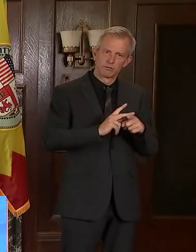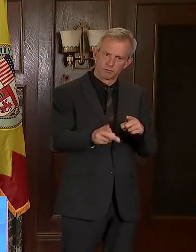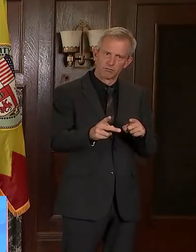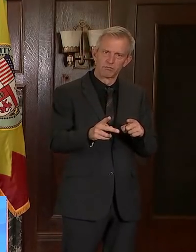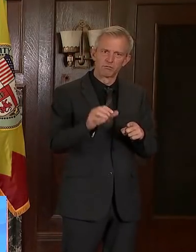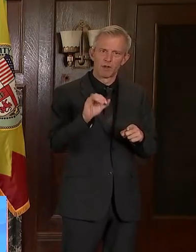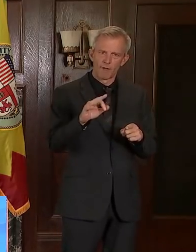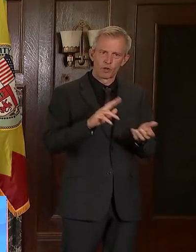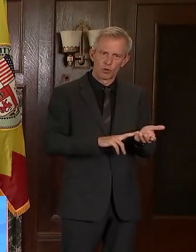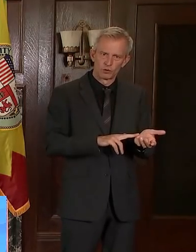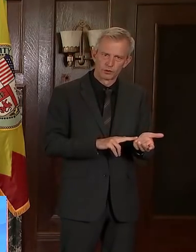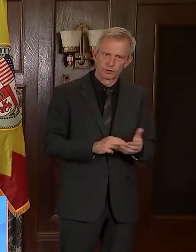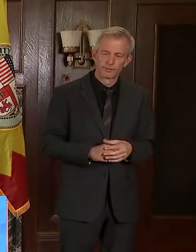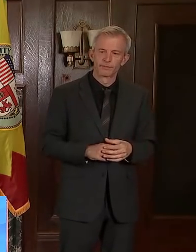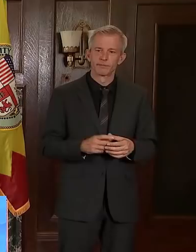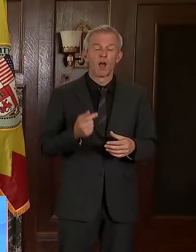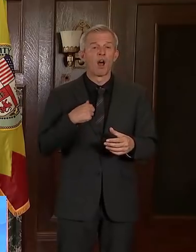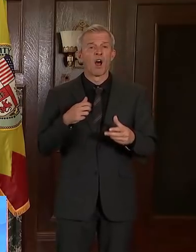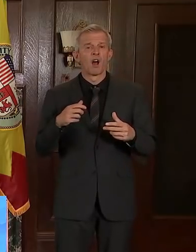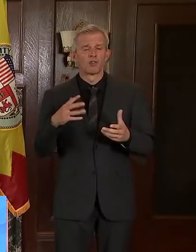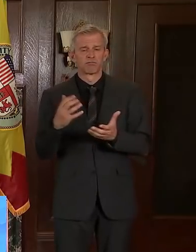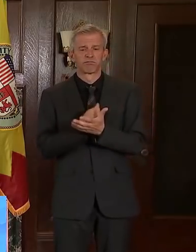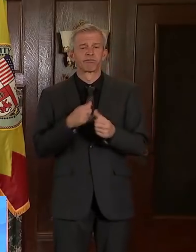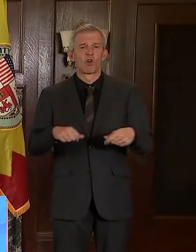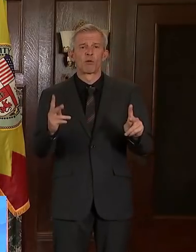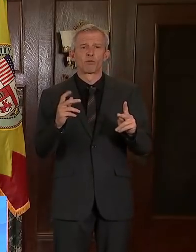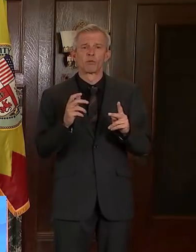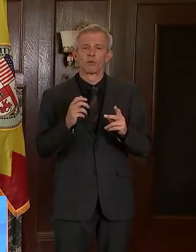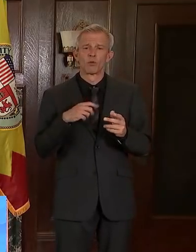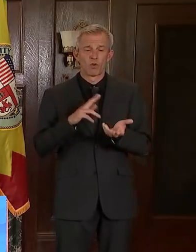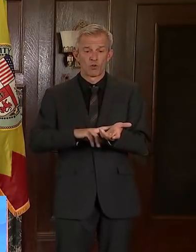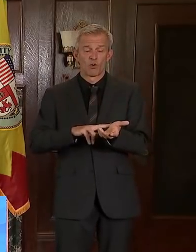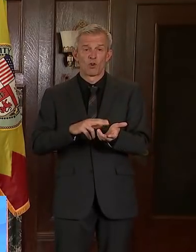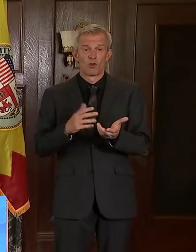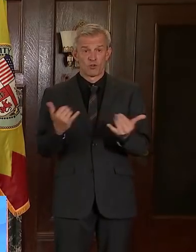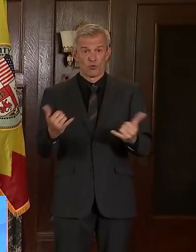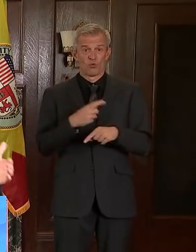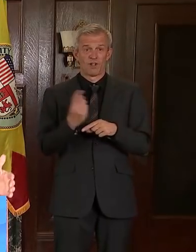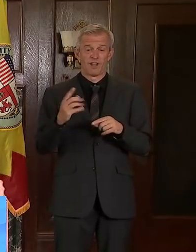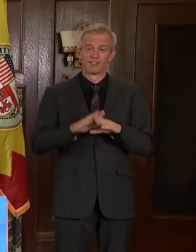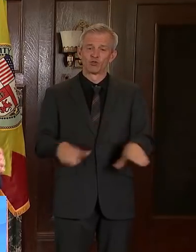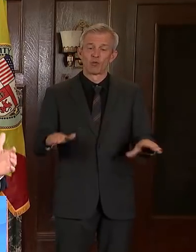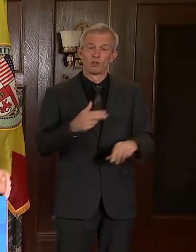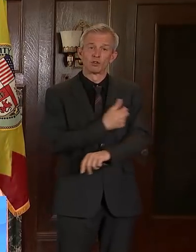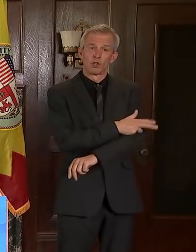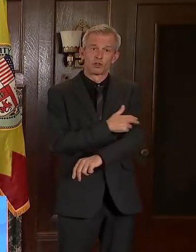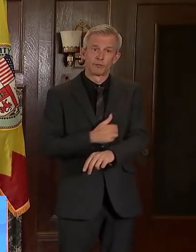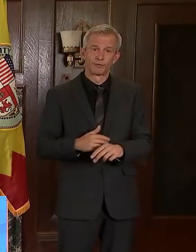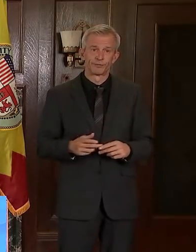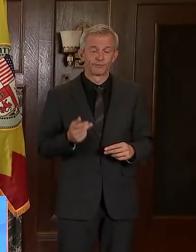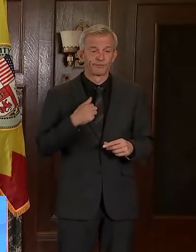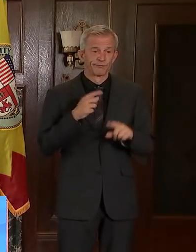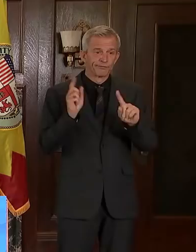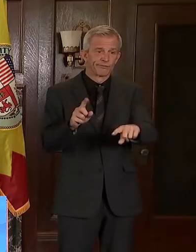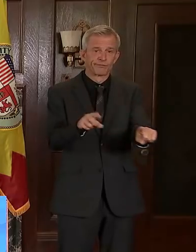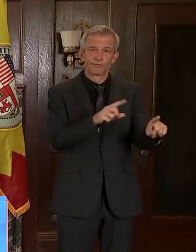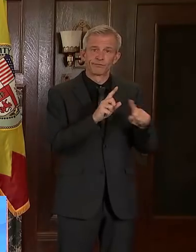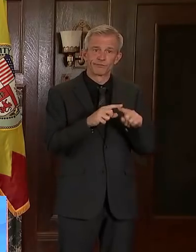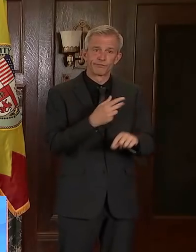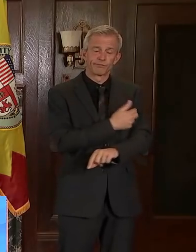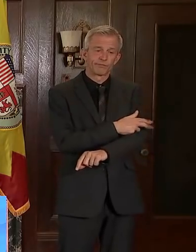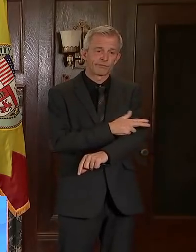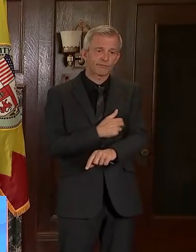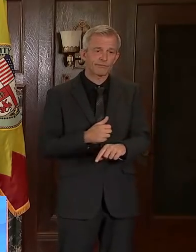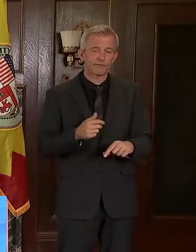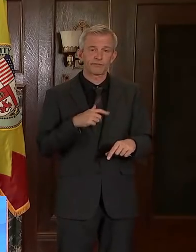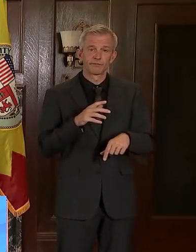Children's Hospital. And I can tell you, in the stops that I've made at the hospitals at 8 o'clock at night, where I've gathered